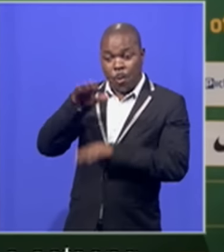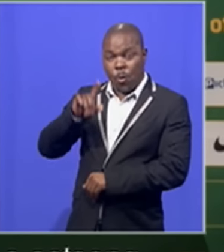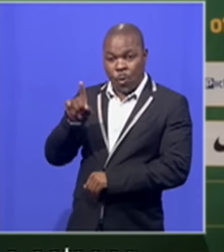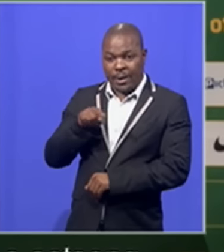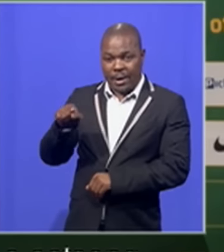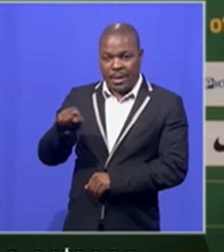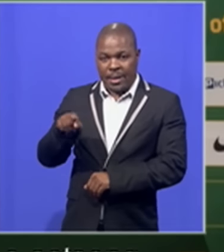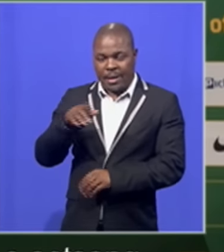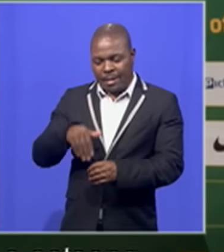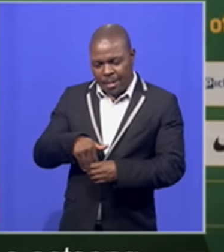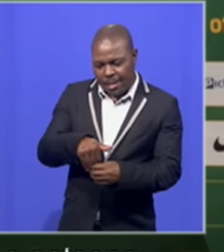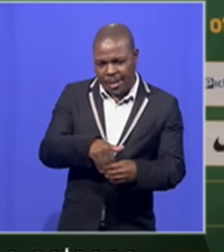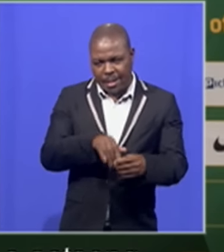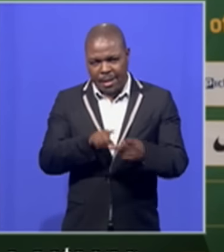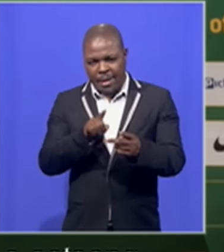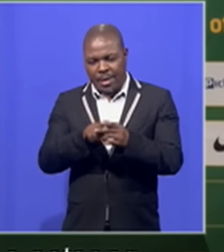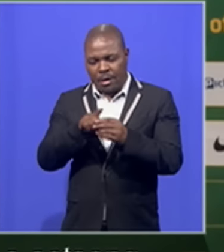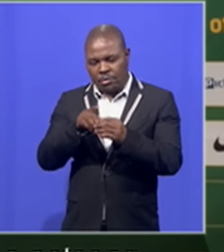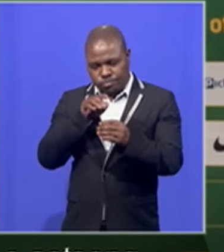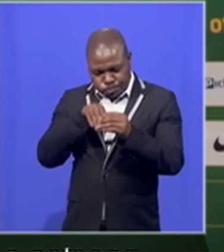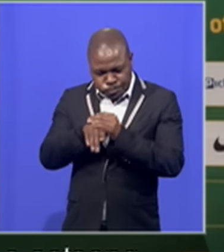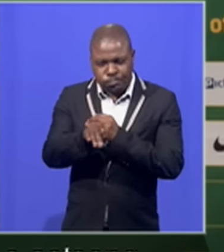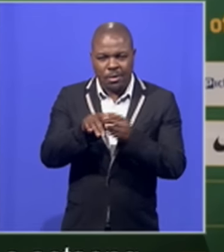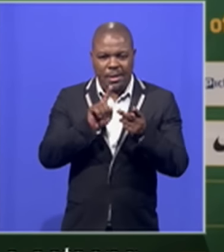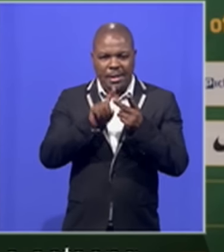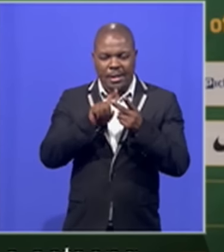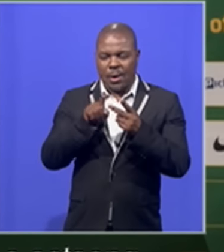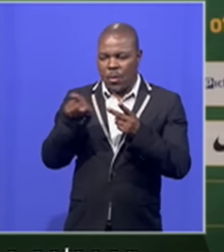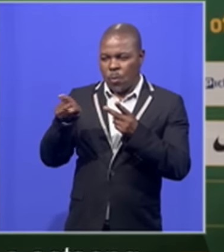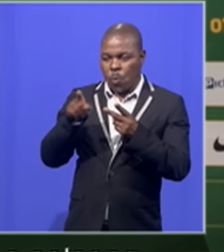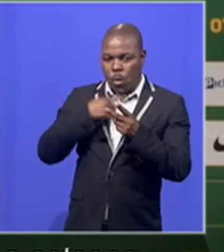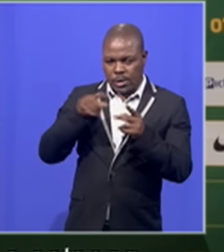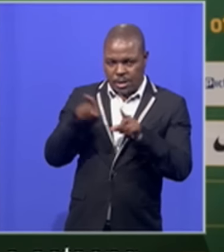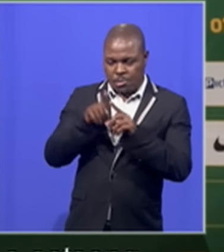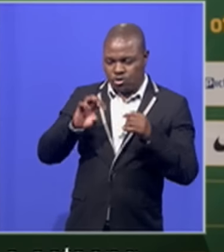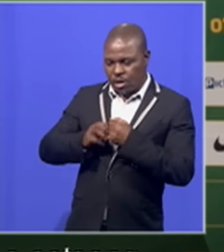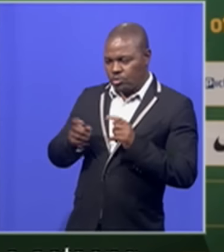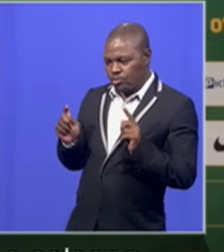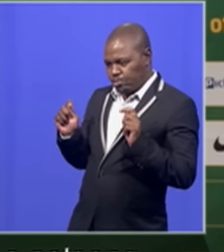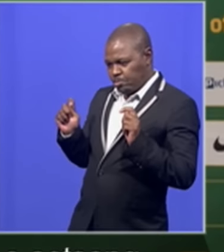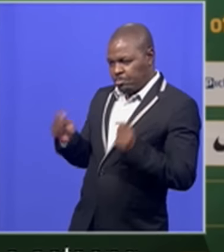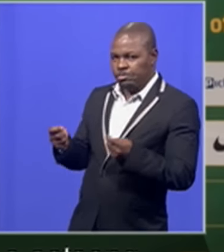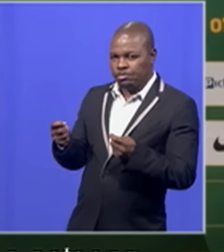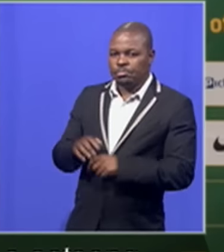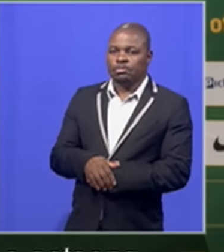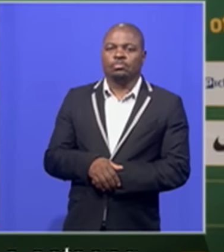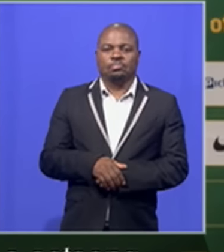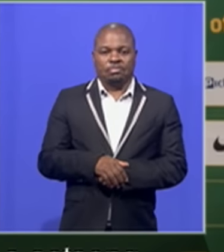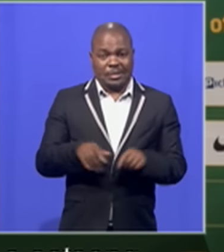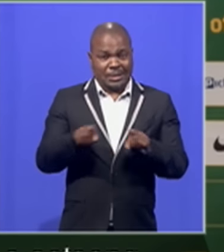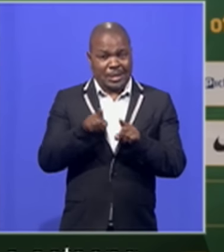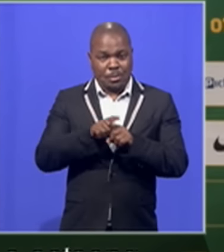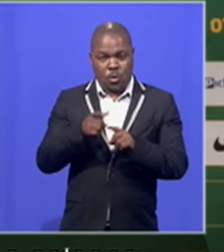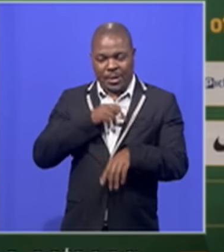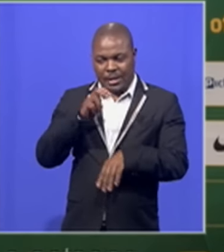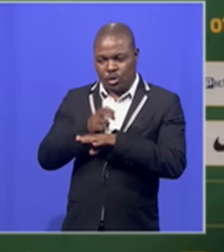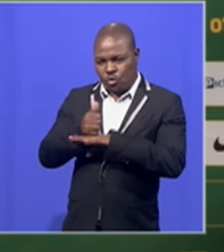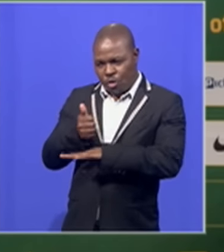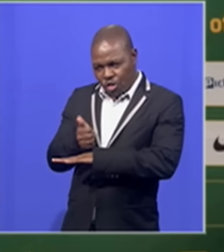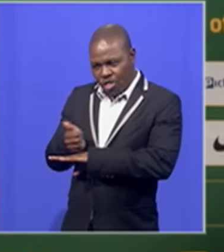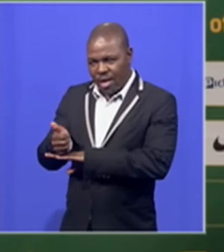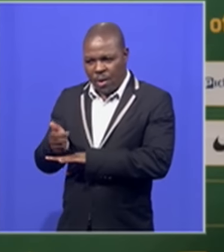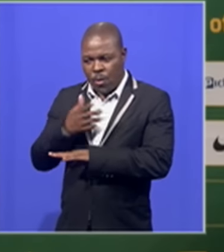slowing the ball down or going to steal the ball, so that will be a key focus for us. And then just whatever they throw at us, to not match it, but to